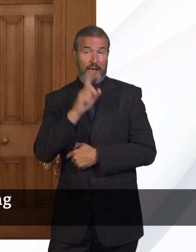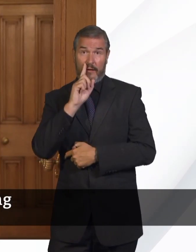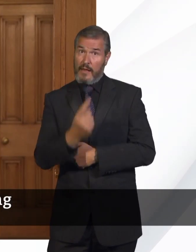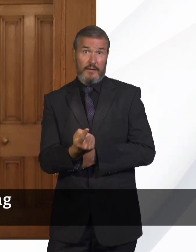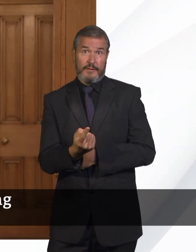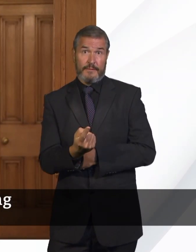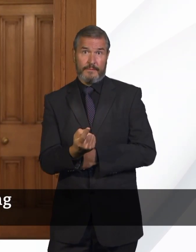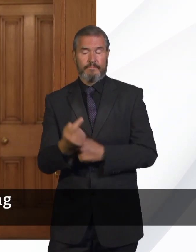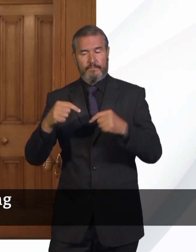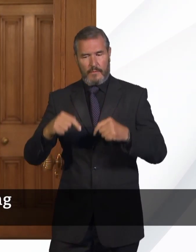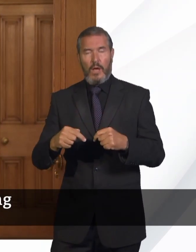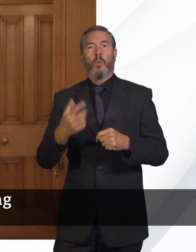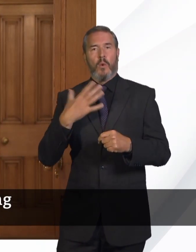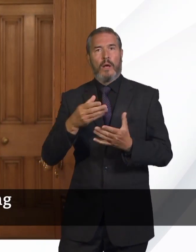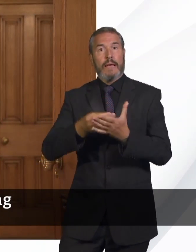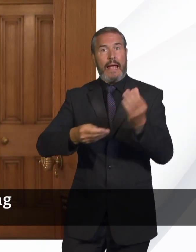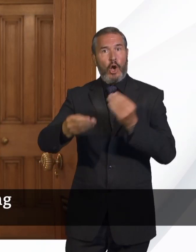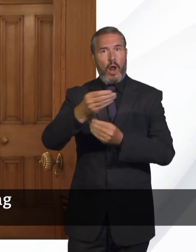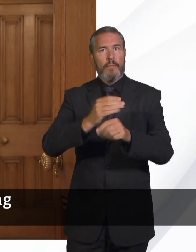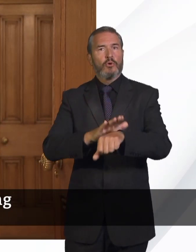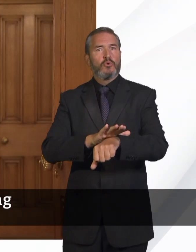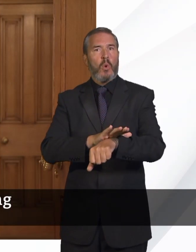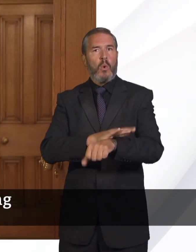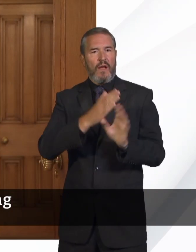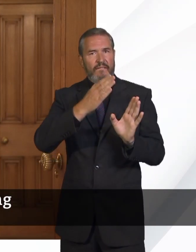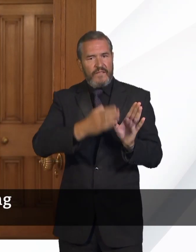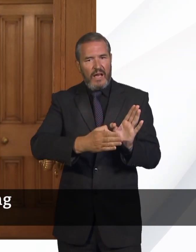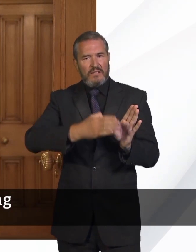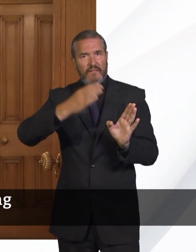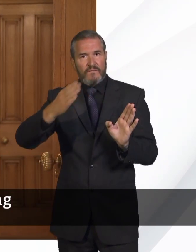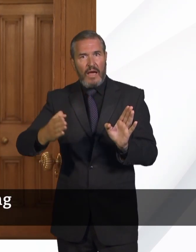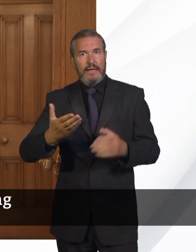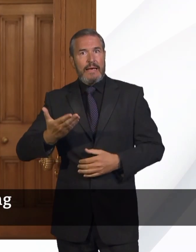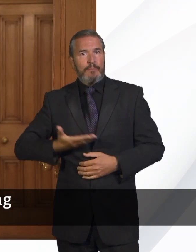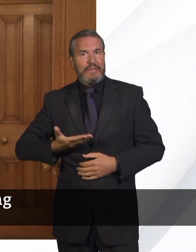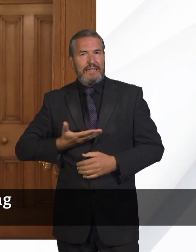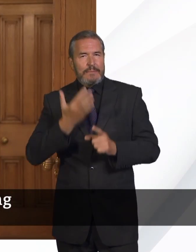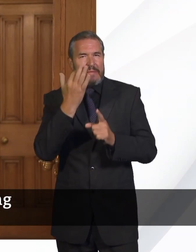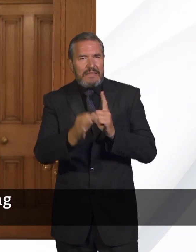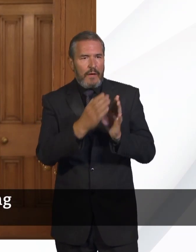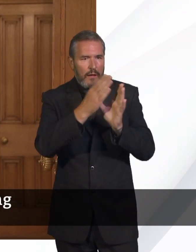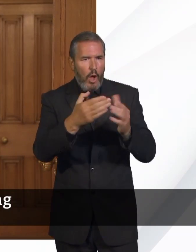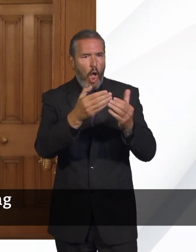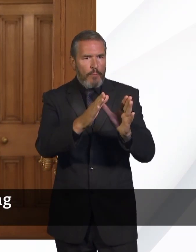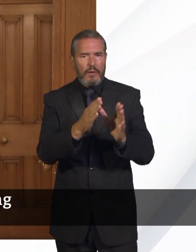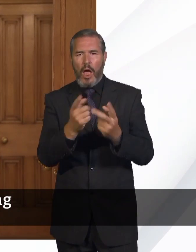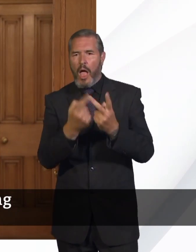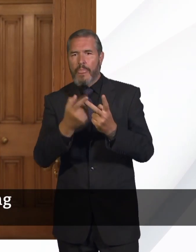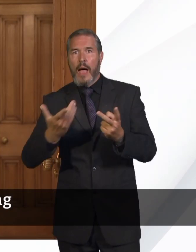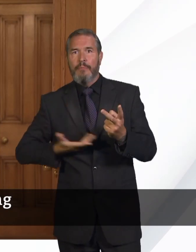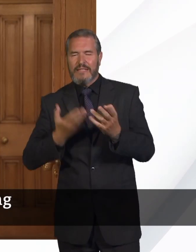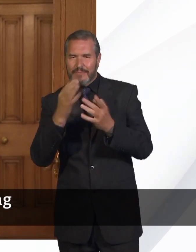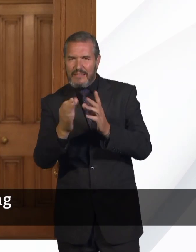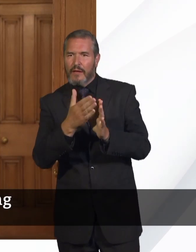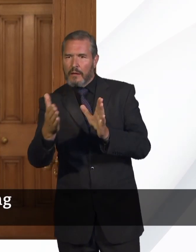What we are doing is opening up the economy in a really sort of phased manner. I think that's the right approach. We're taking a cautious view on this because,